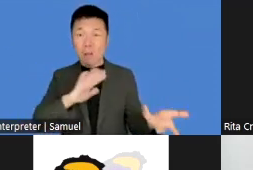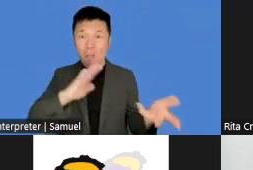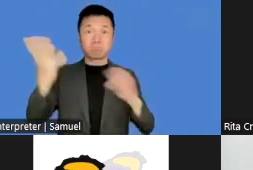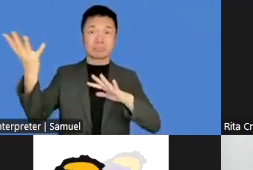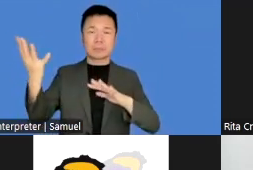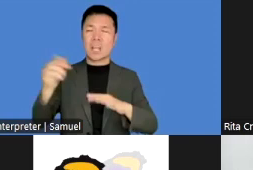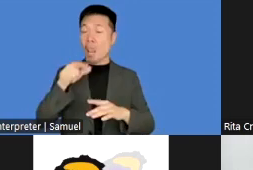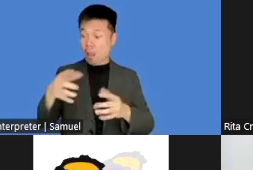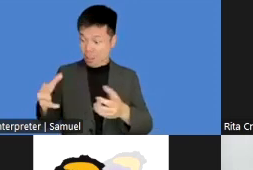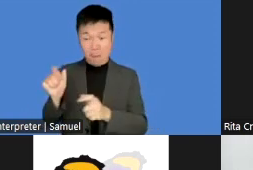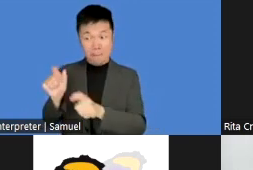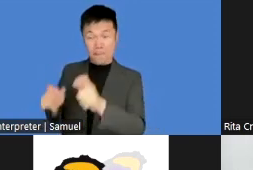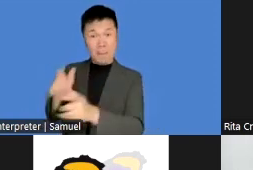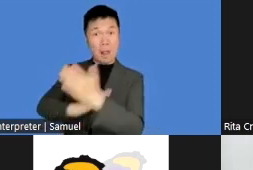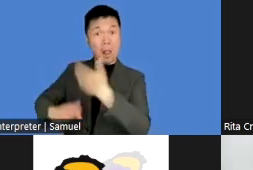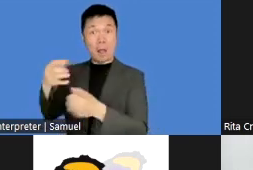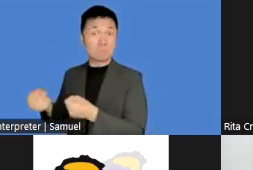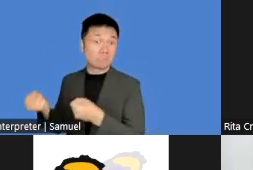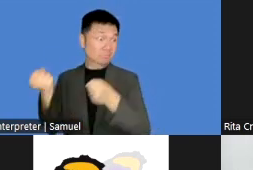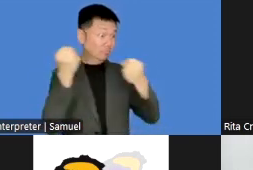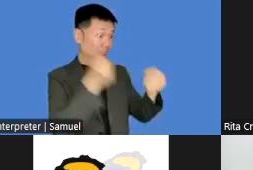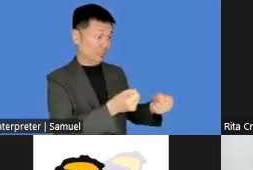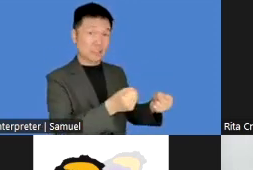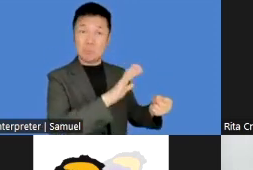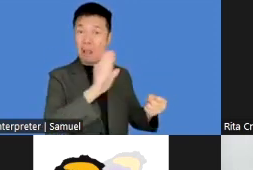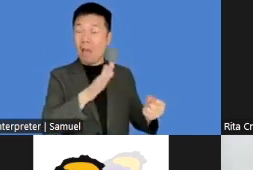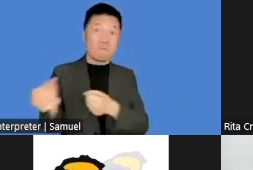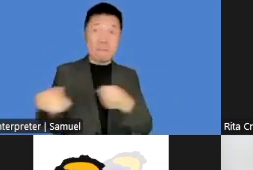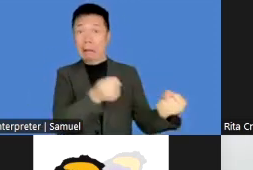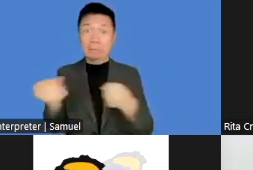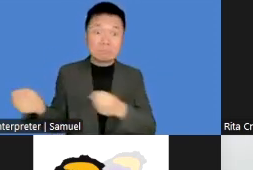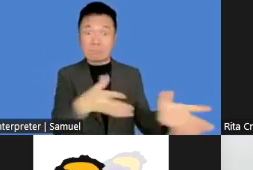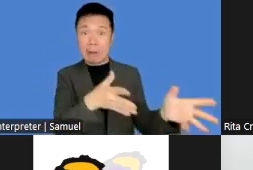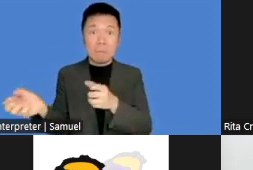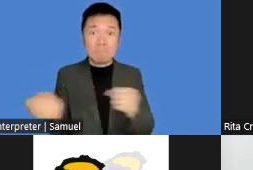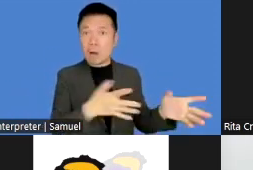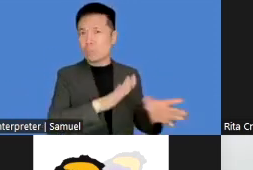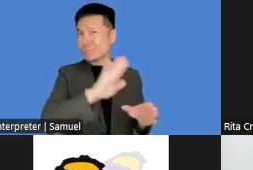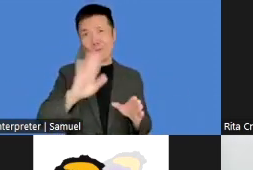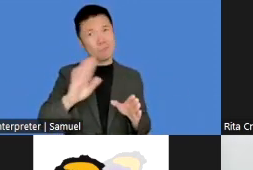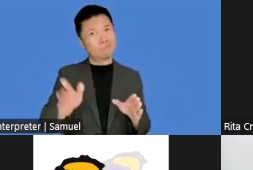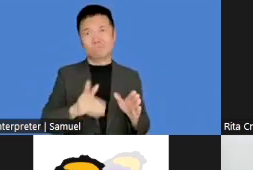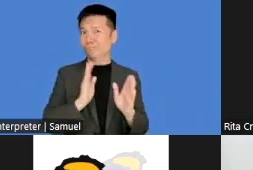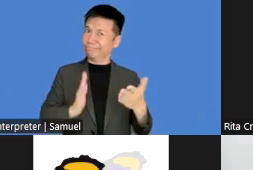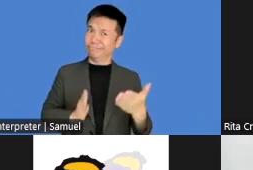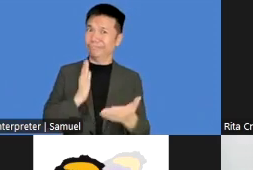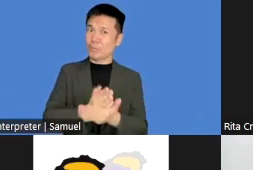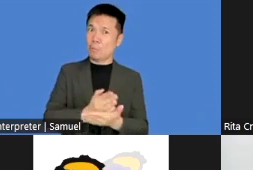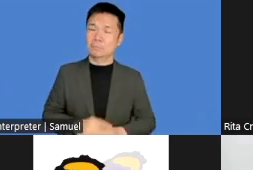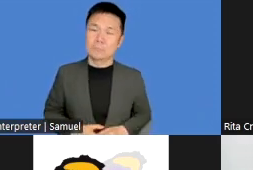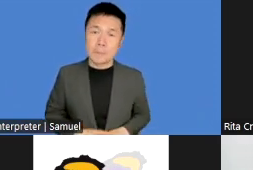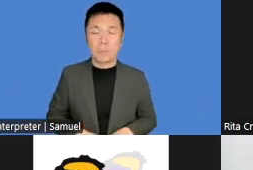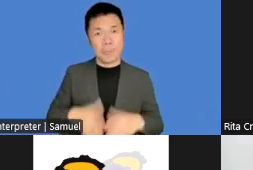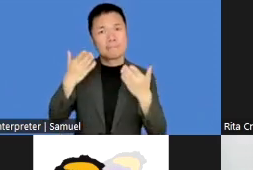deinstitutionalization should be accelerated and not halted. And now, without any further delay, I would like to introduce